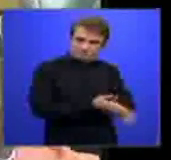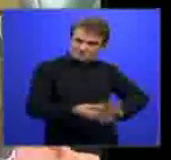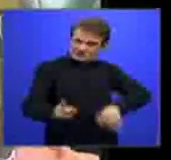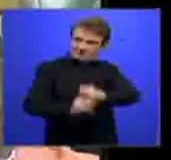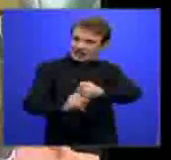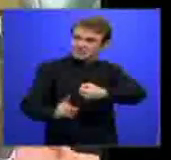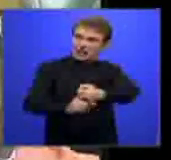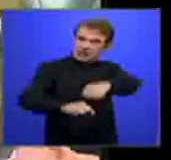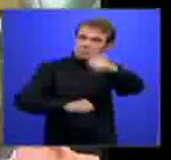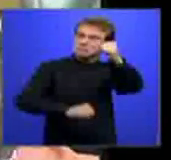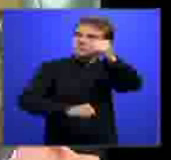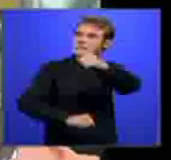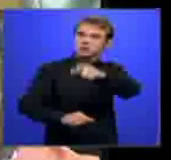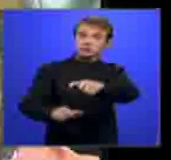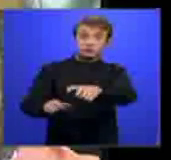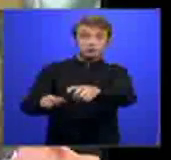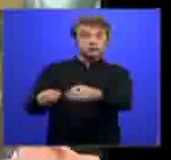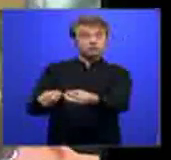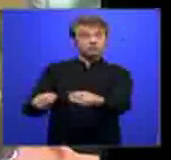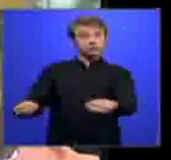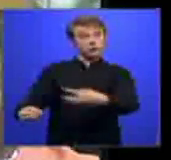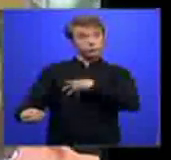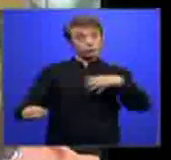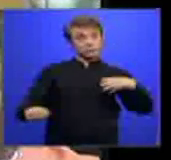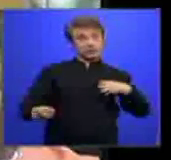an everyday campaign.